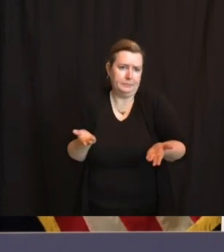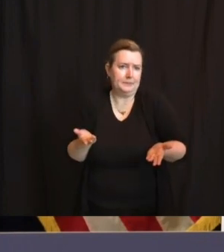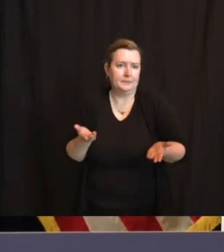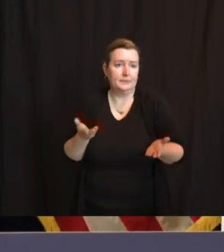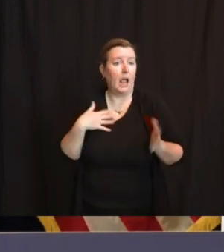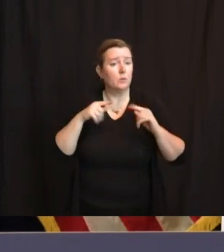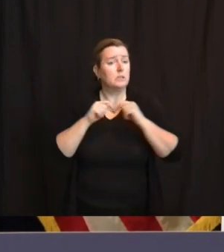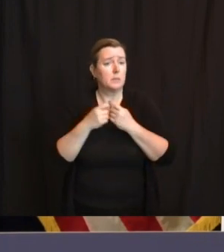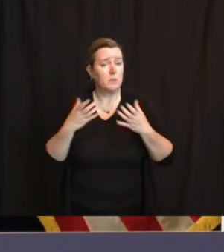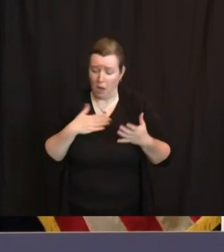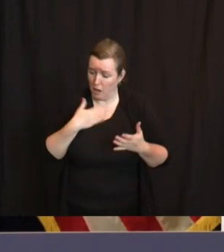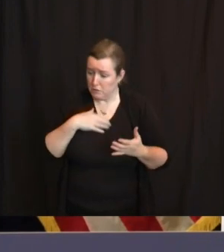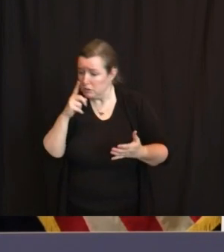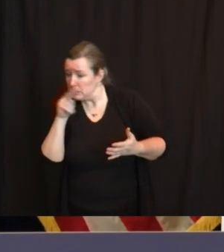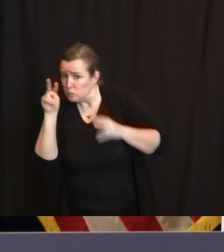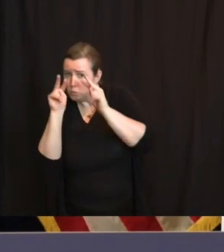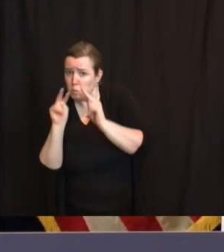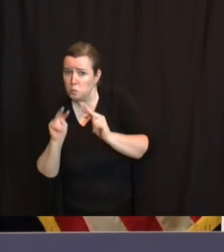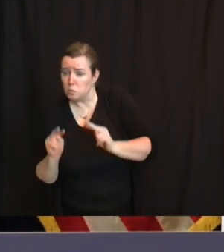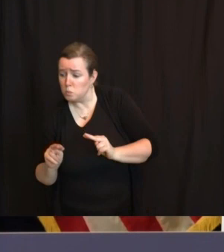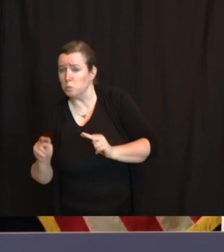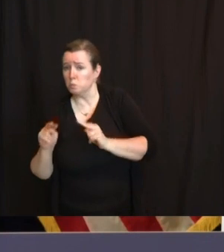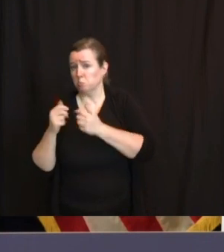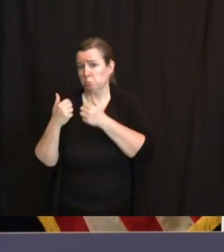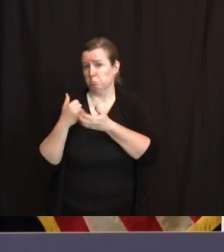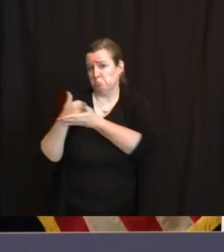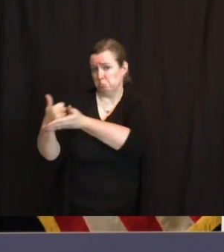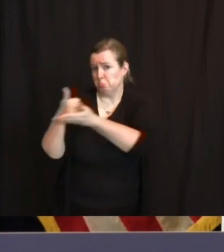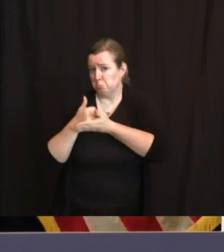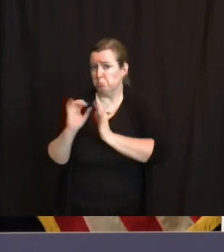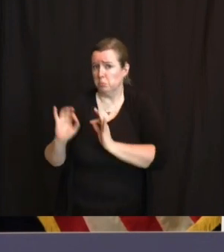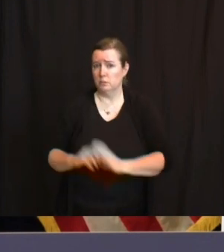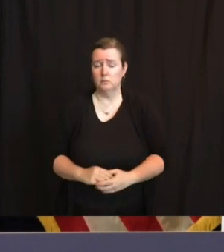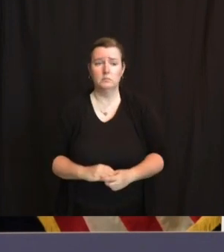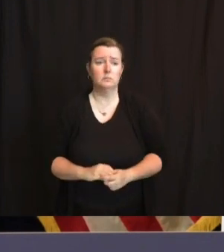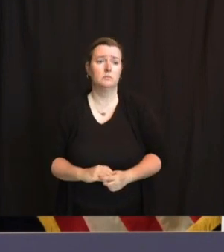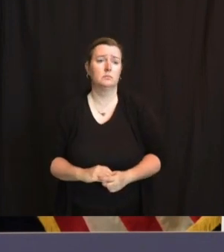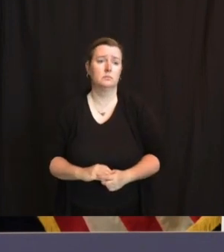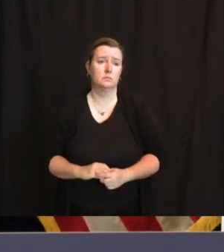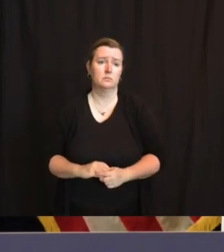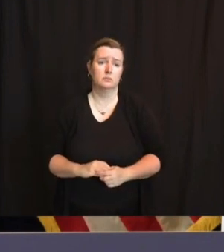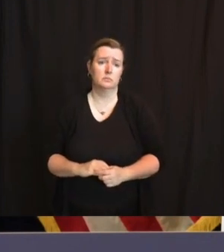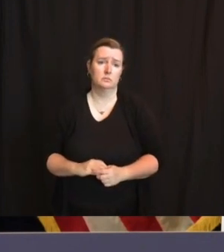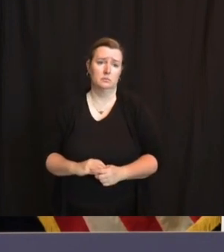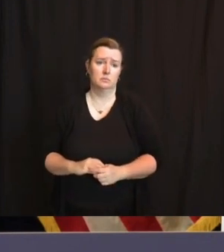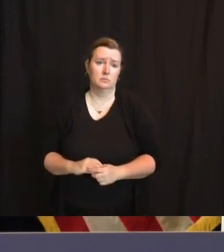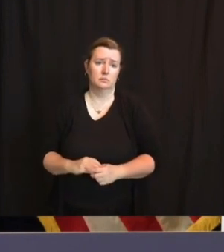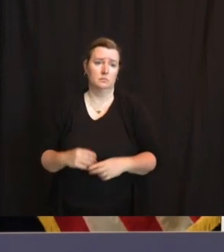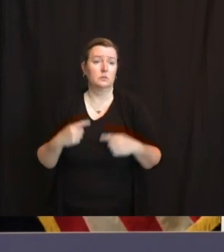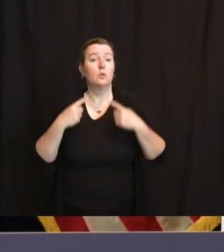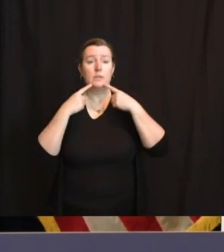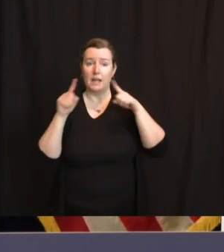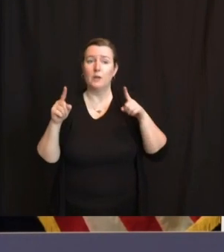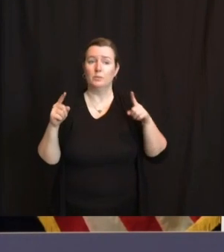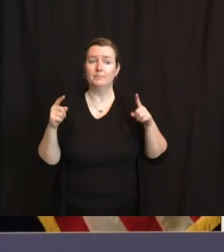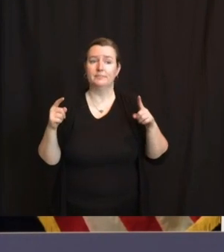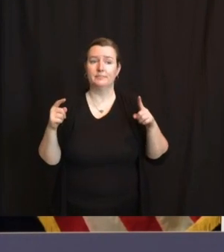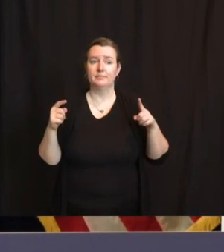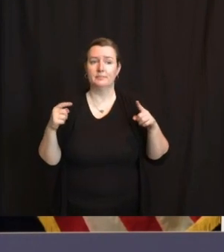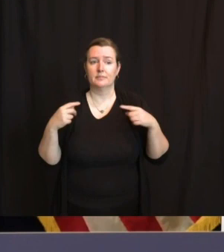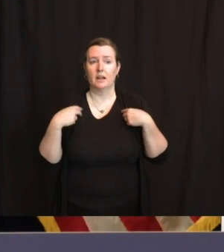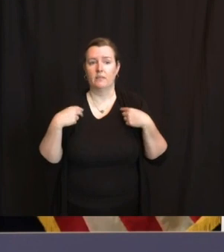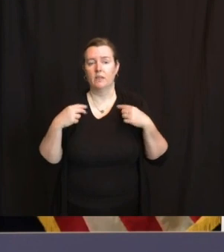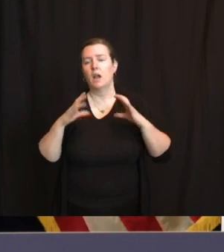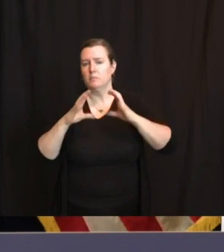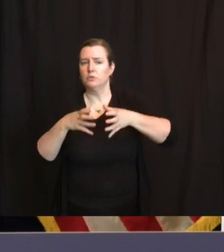get a look at it. As we've announced here, we've got a a commission which is sort of advising